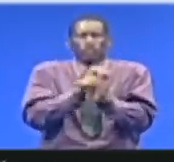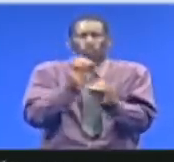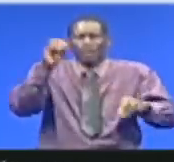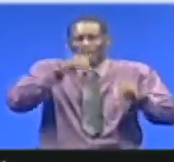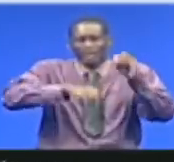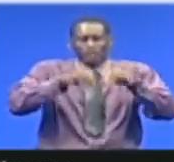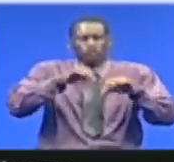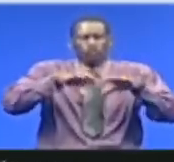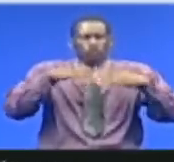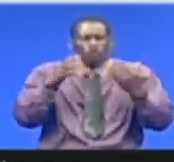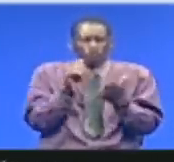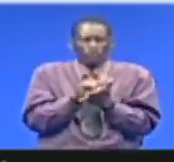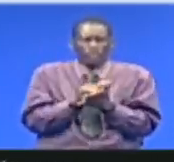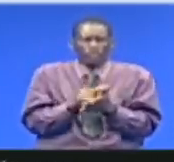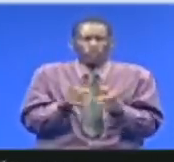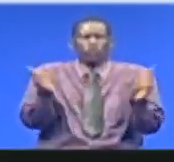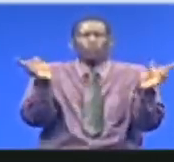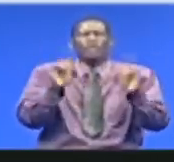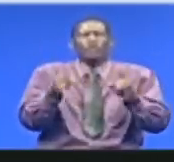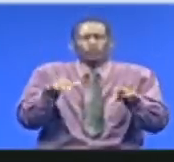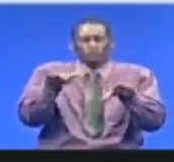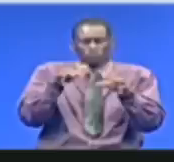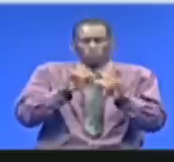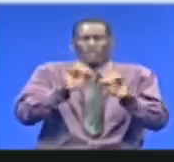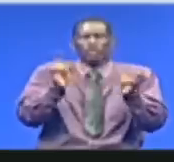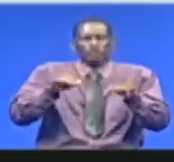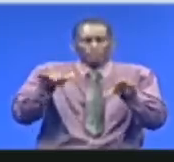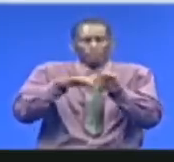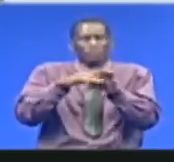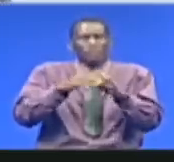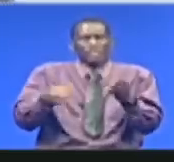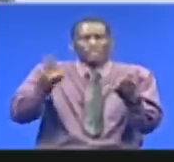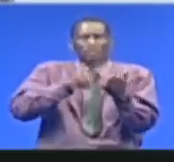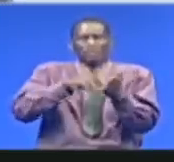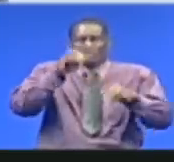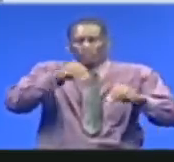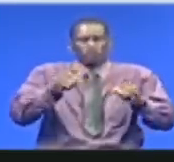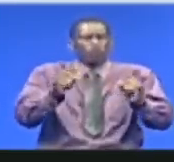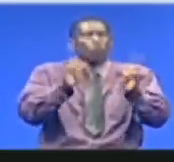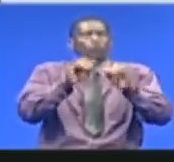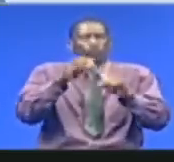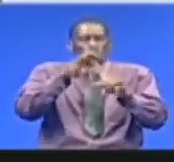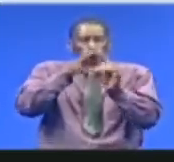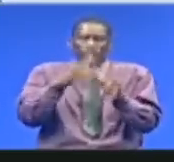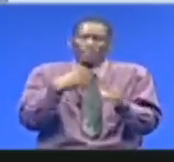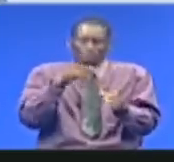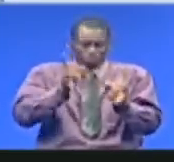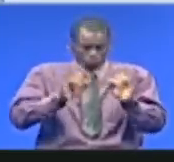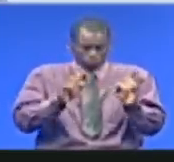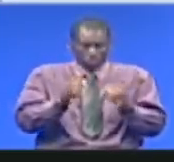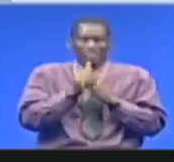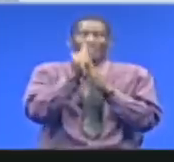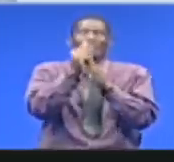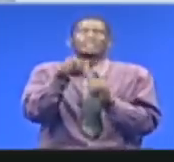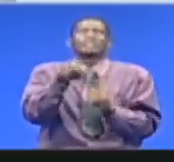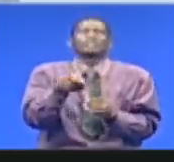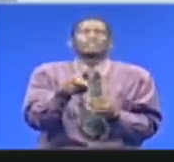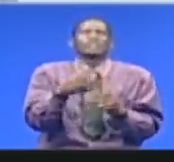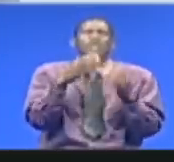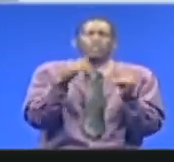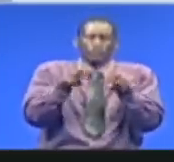or that we are not going to participate in repeat elections was not of voters, it was for leaders. So it takes the same leaders